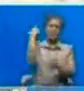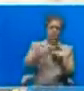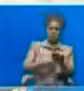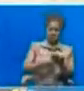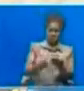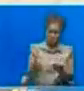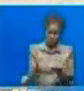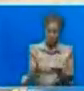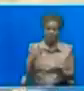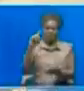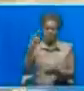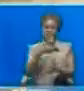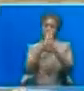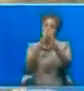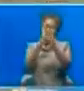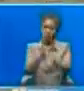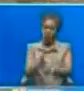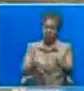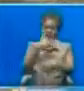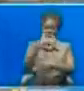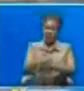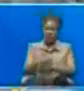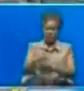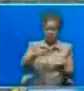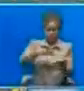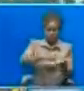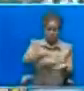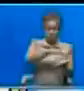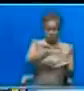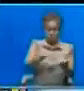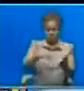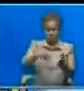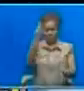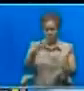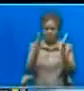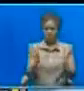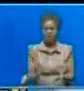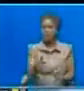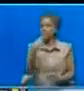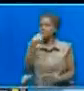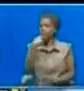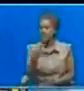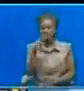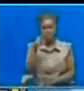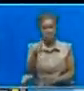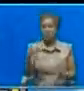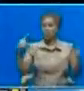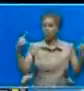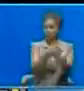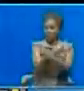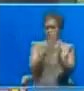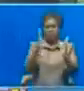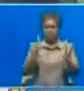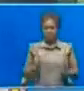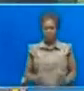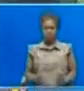gave its first report after results from the fingerprints analysis, which they say identified the body as